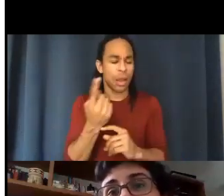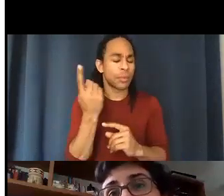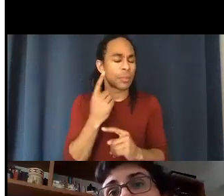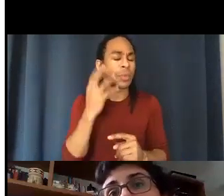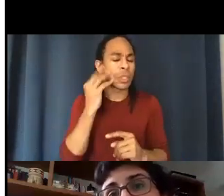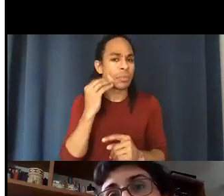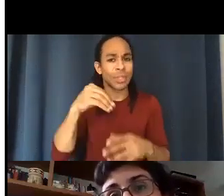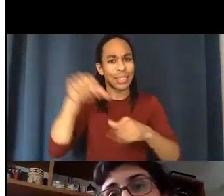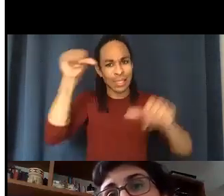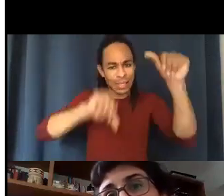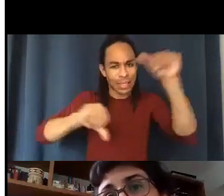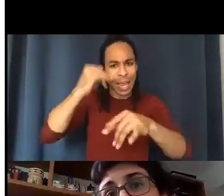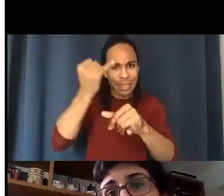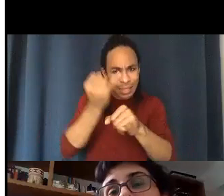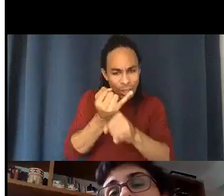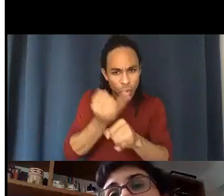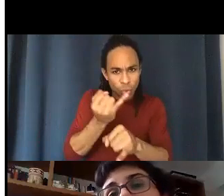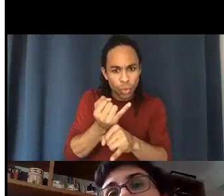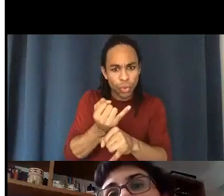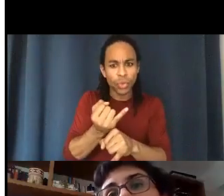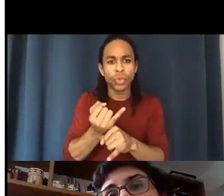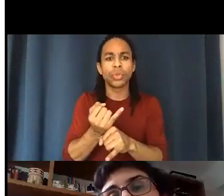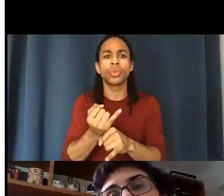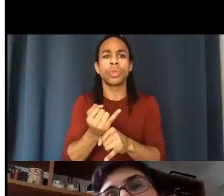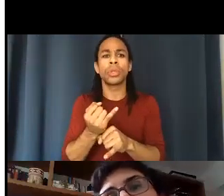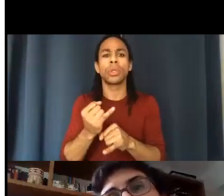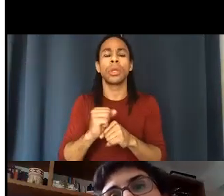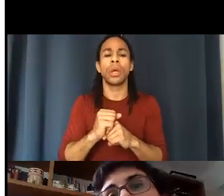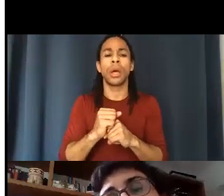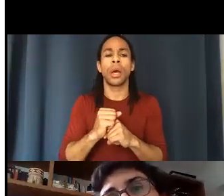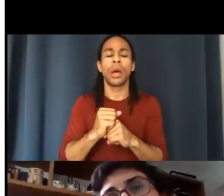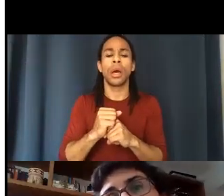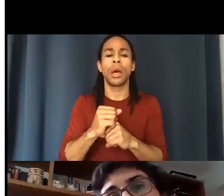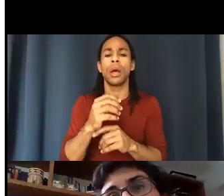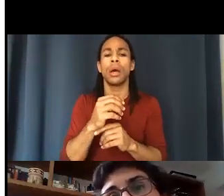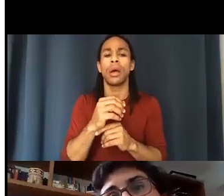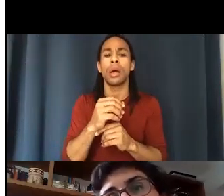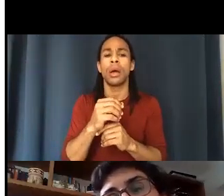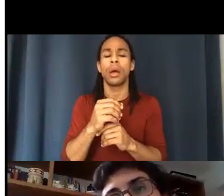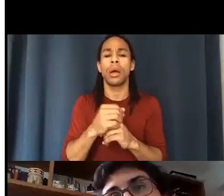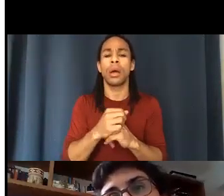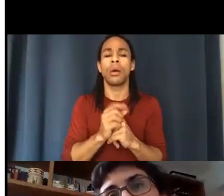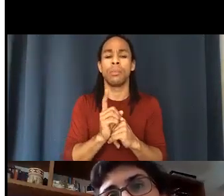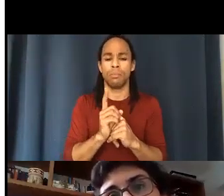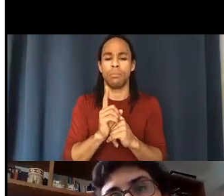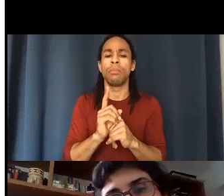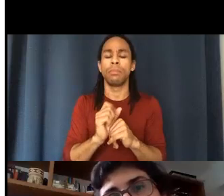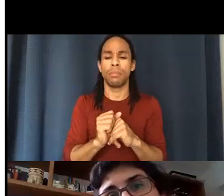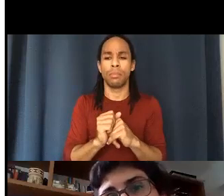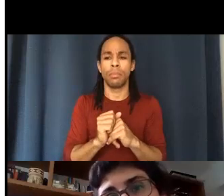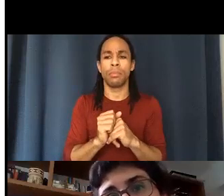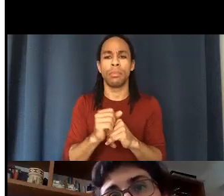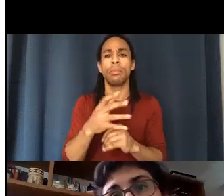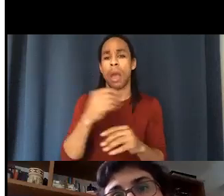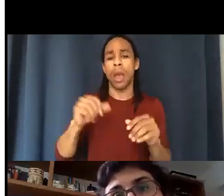health policy formulation and implementation, and in a turning point where also social sciences and